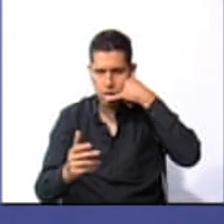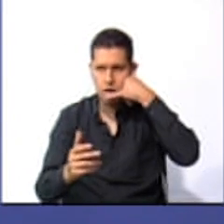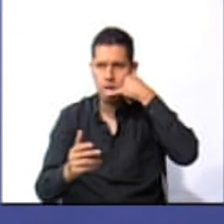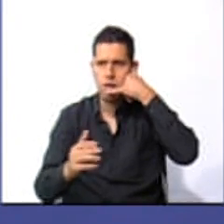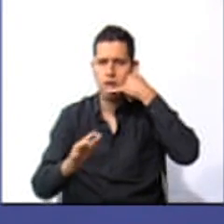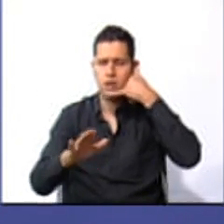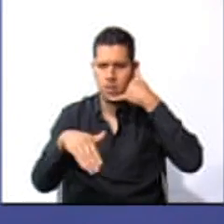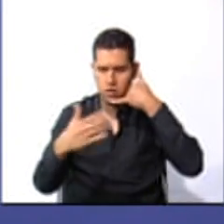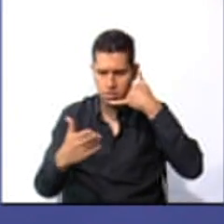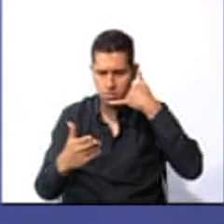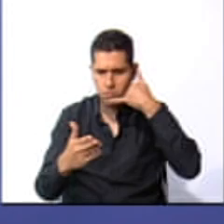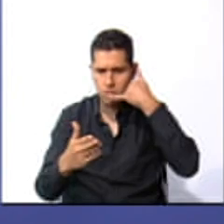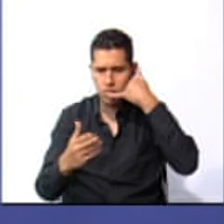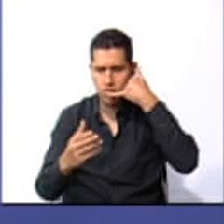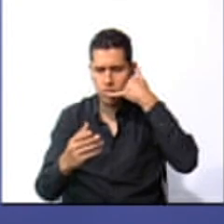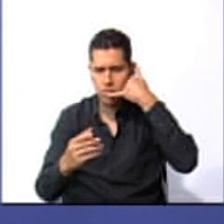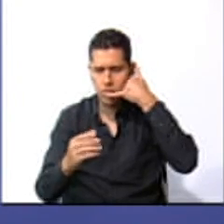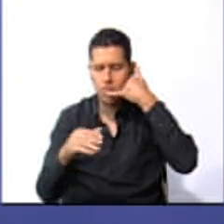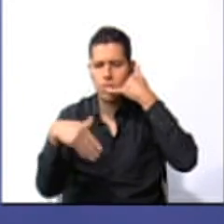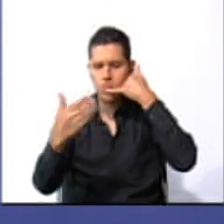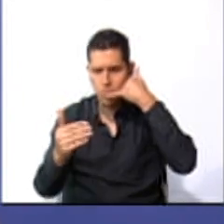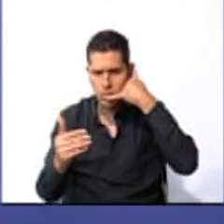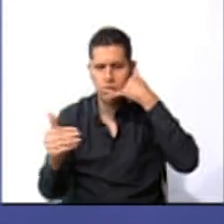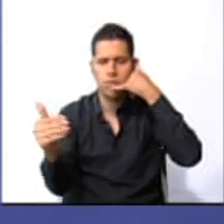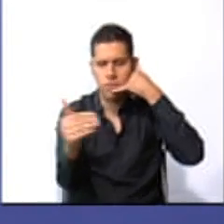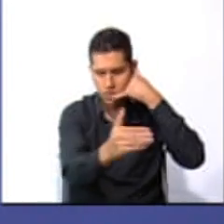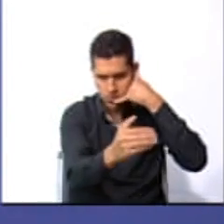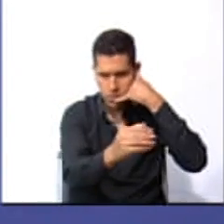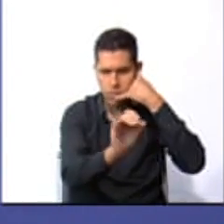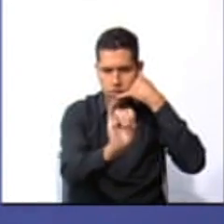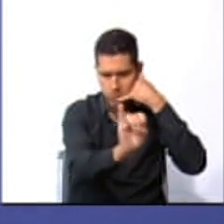then turn left again,